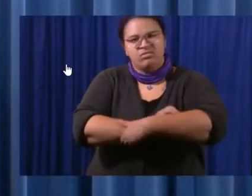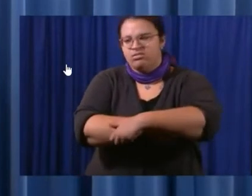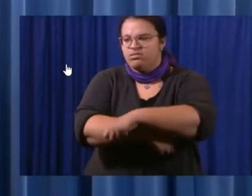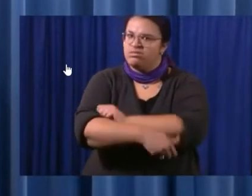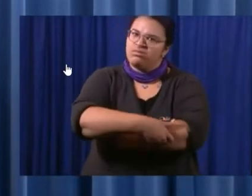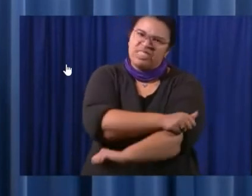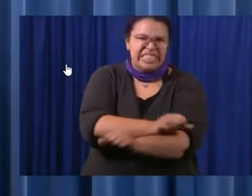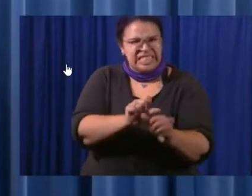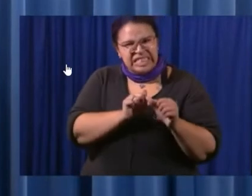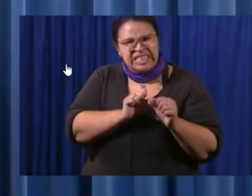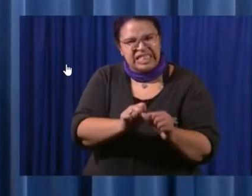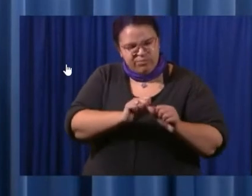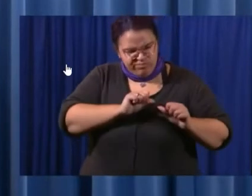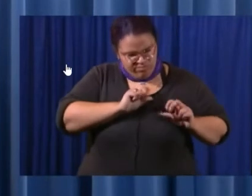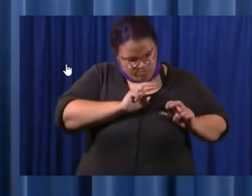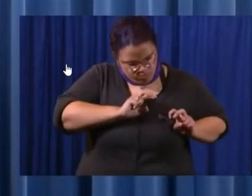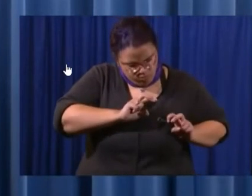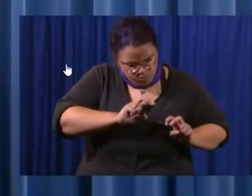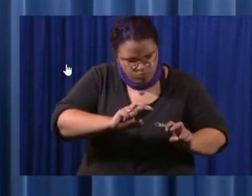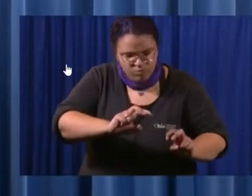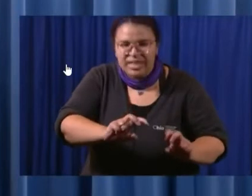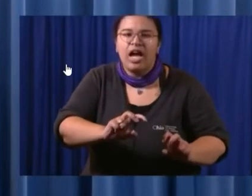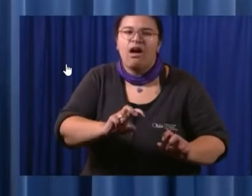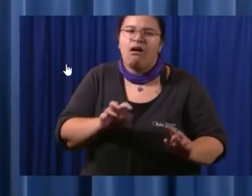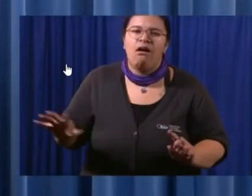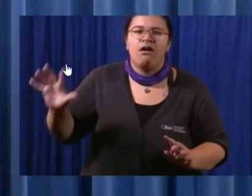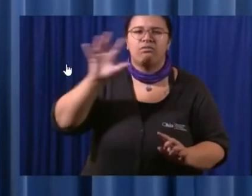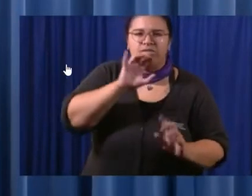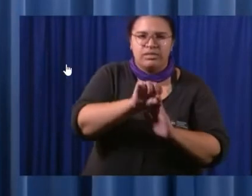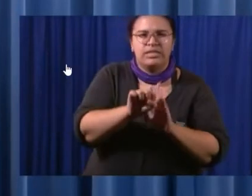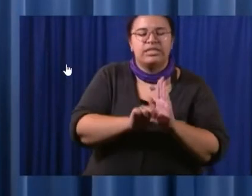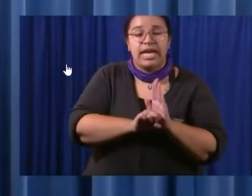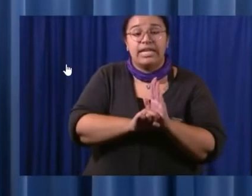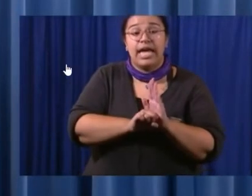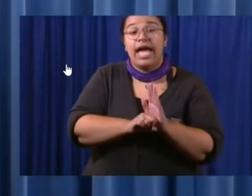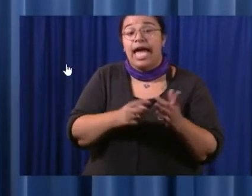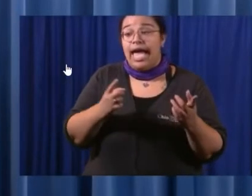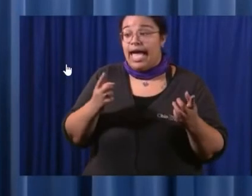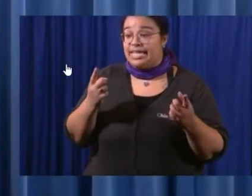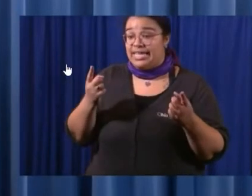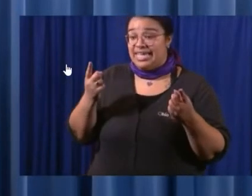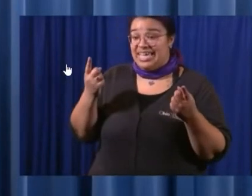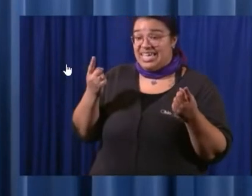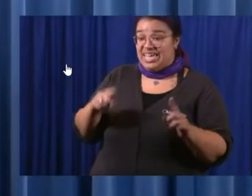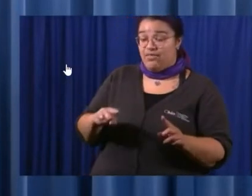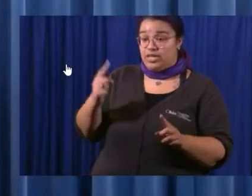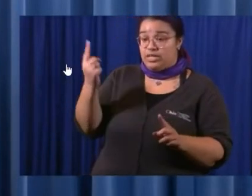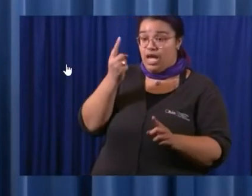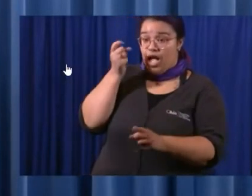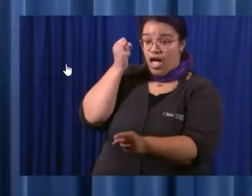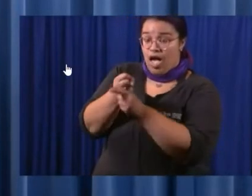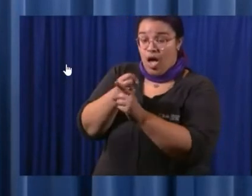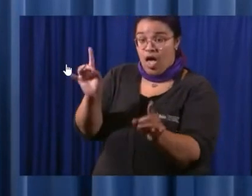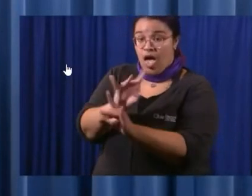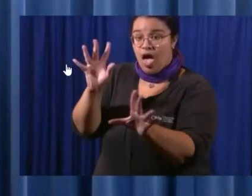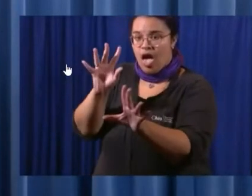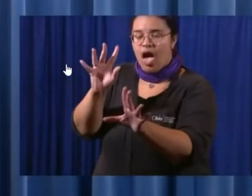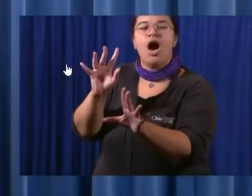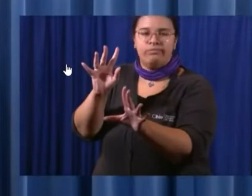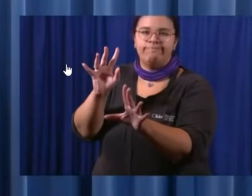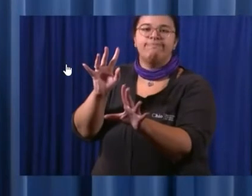look at what needs to be done and take the appropriate action when it is in fact needed. Hey, thank you,